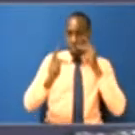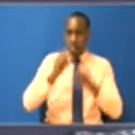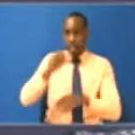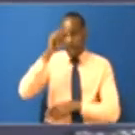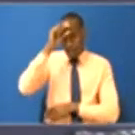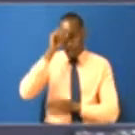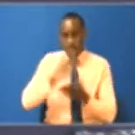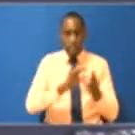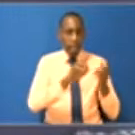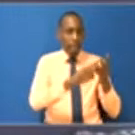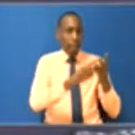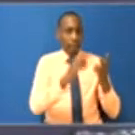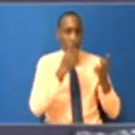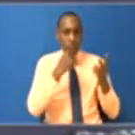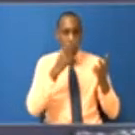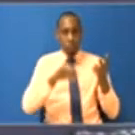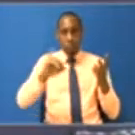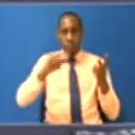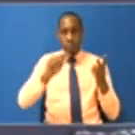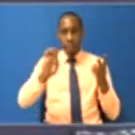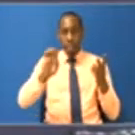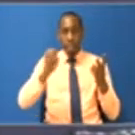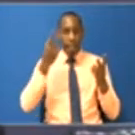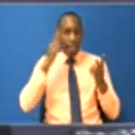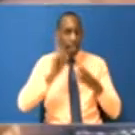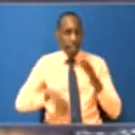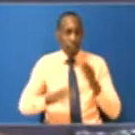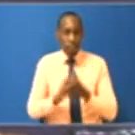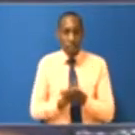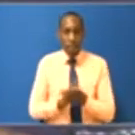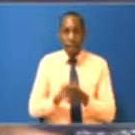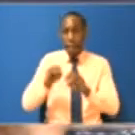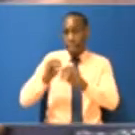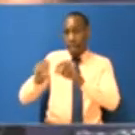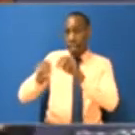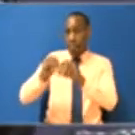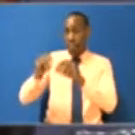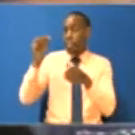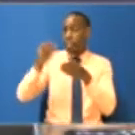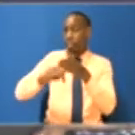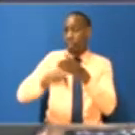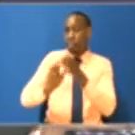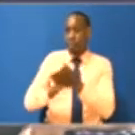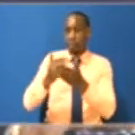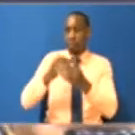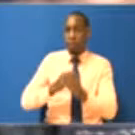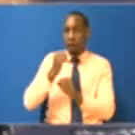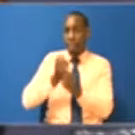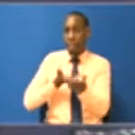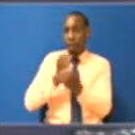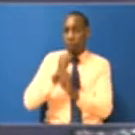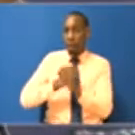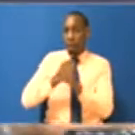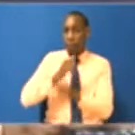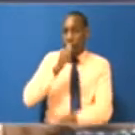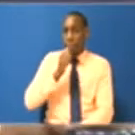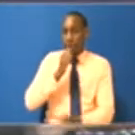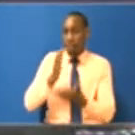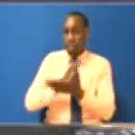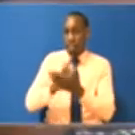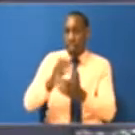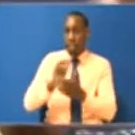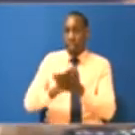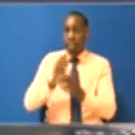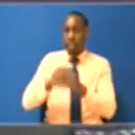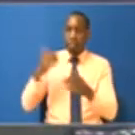running a governor the other one understands management much more having been in private sector for a long